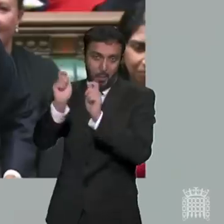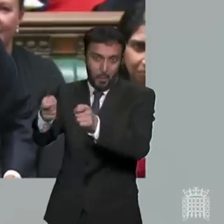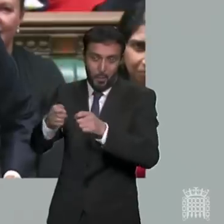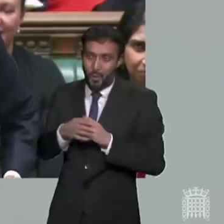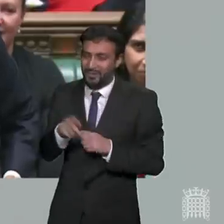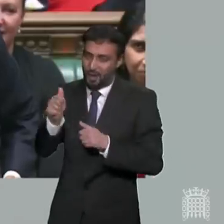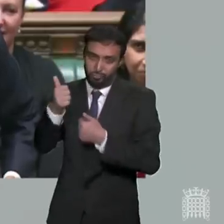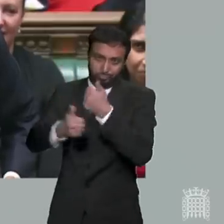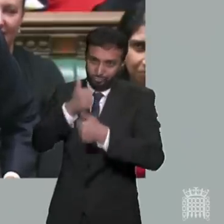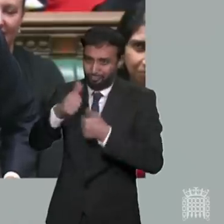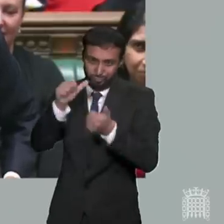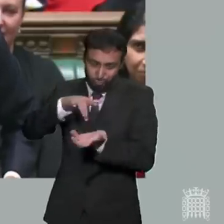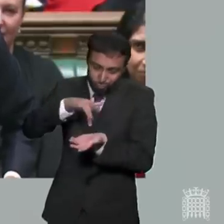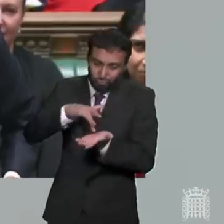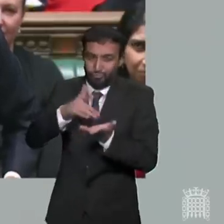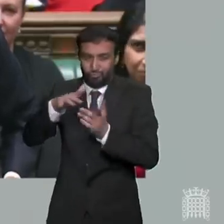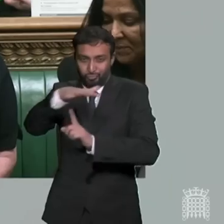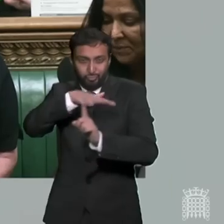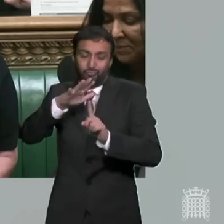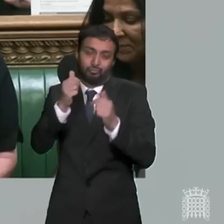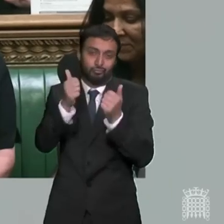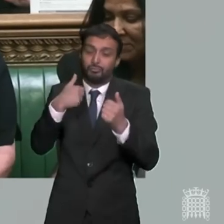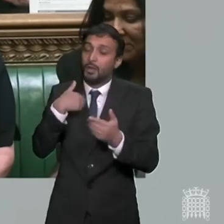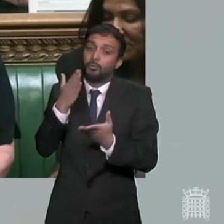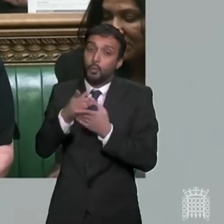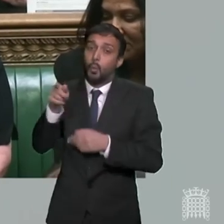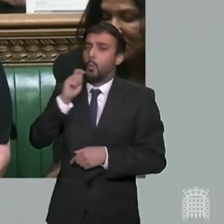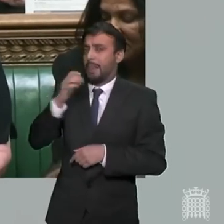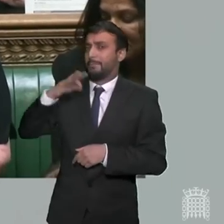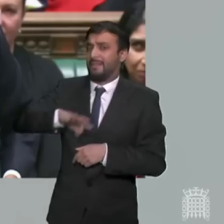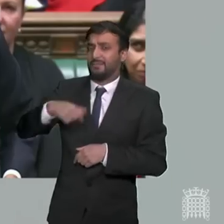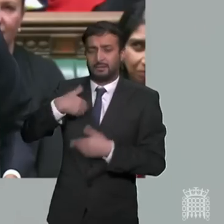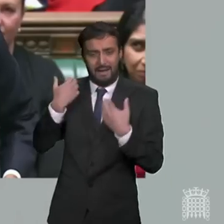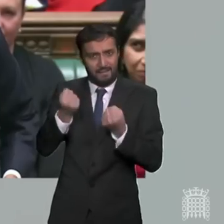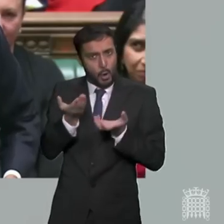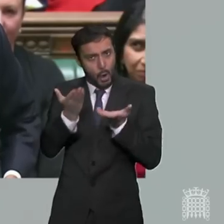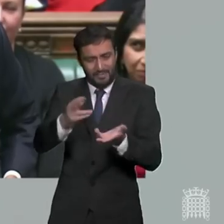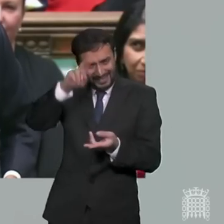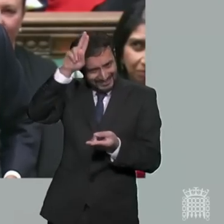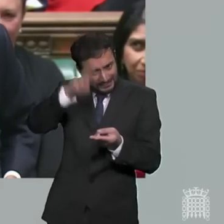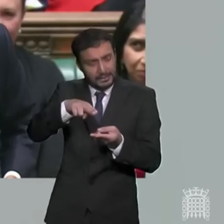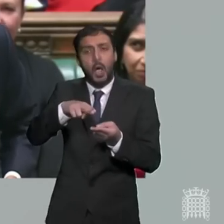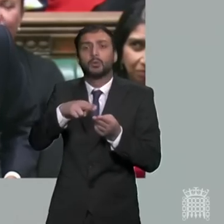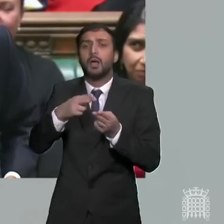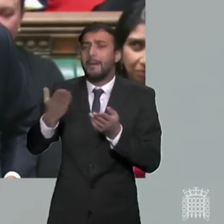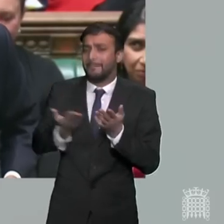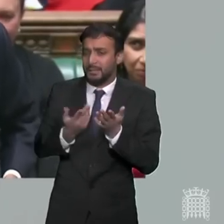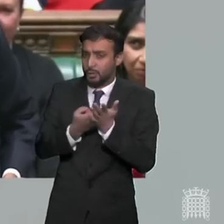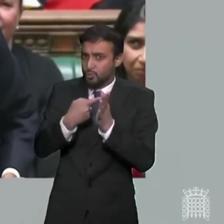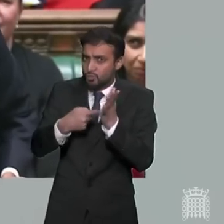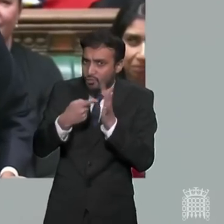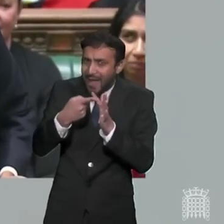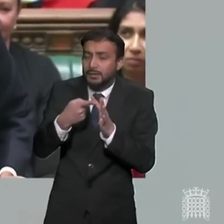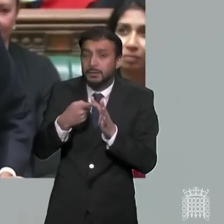much hope that they will benefit, and I'm almost certain they will, from our discounts on business rates. Our retail, hospitality and leisure relief gives